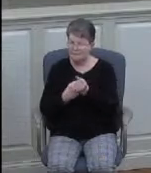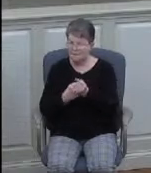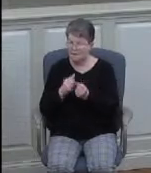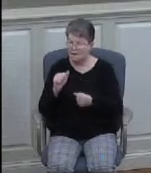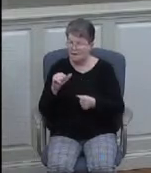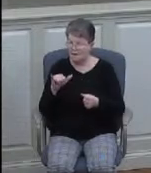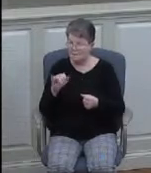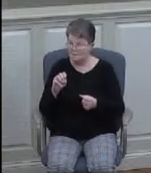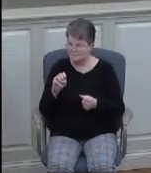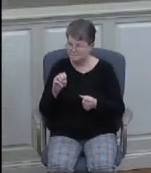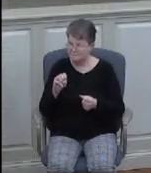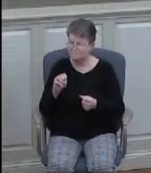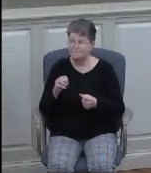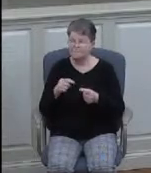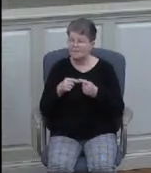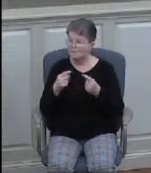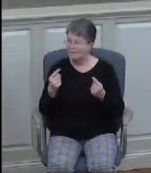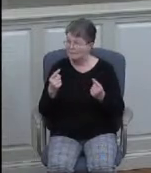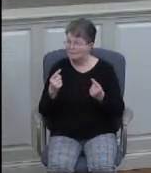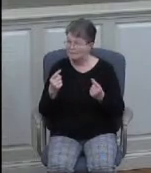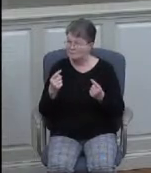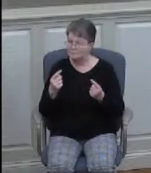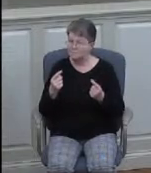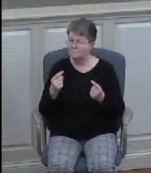aye. Aye. Opposed, like contract.